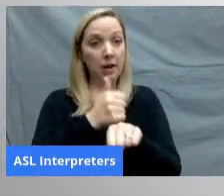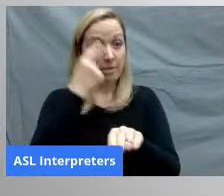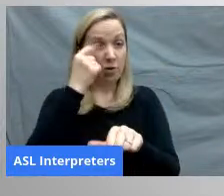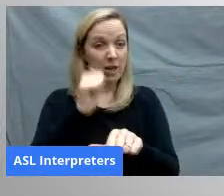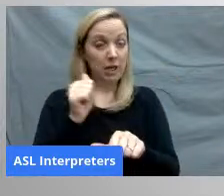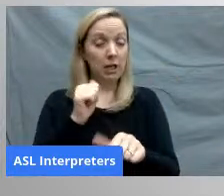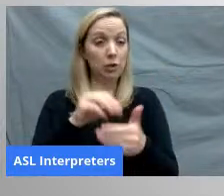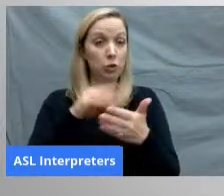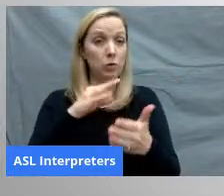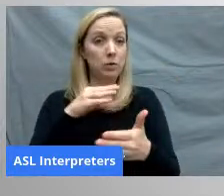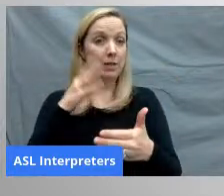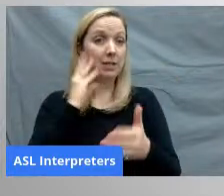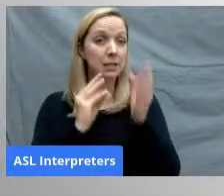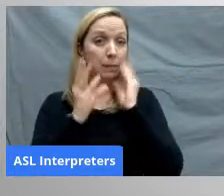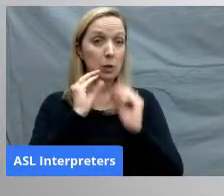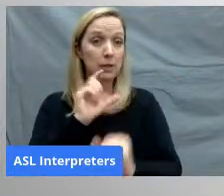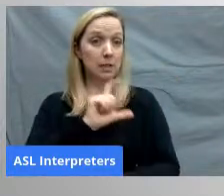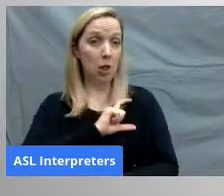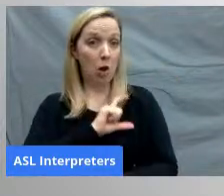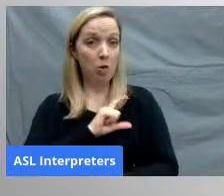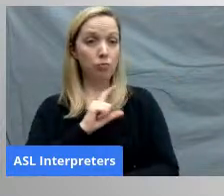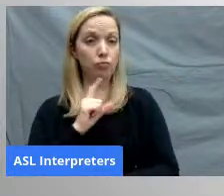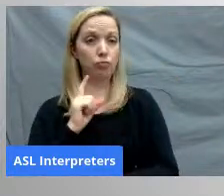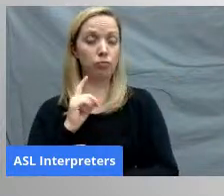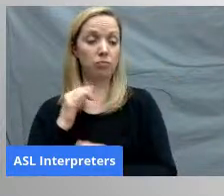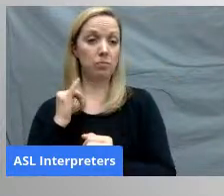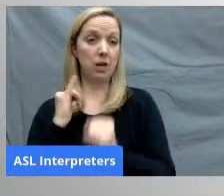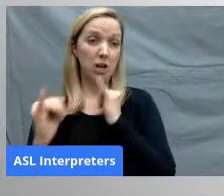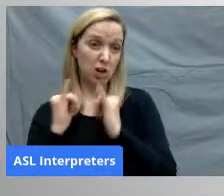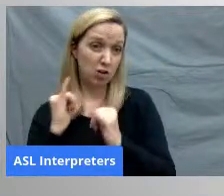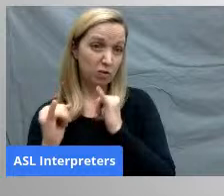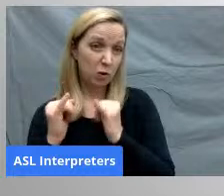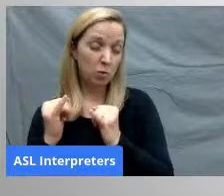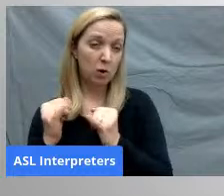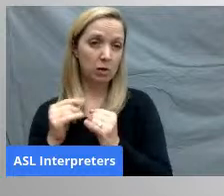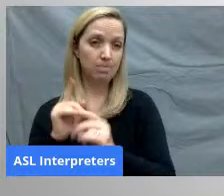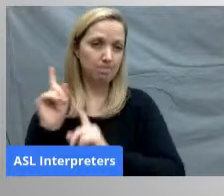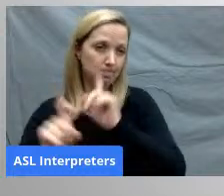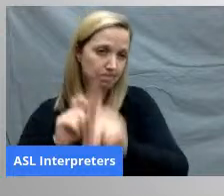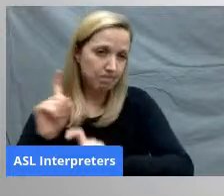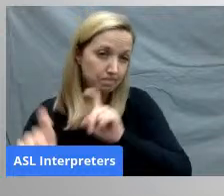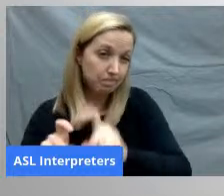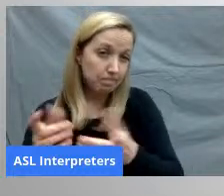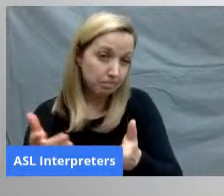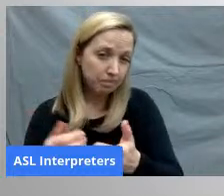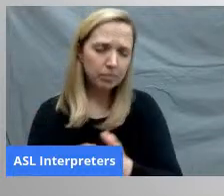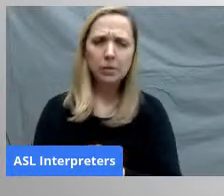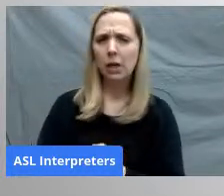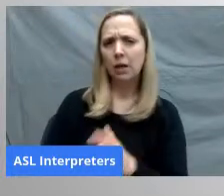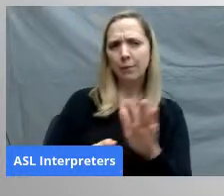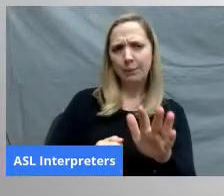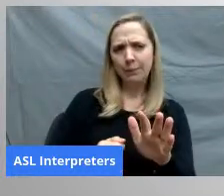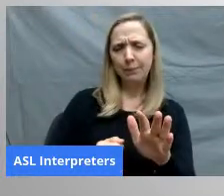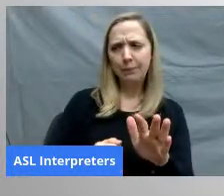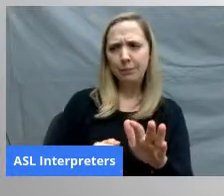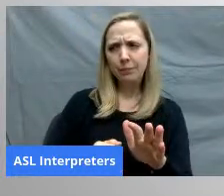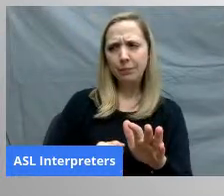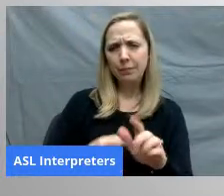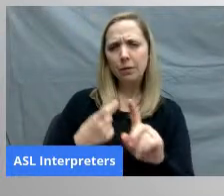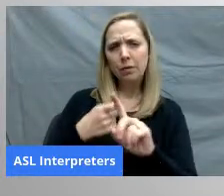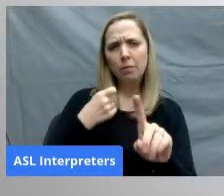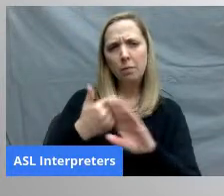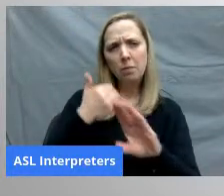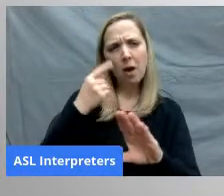done that. Anybody else want to comment? In the discussions, I thought there was a concern about